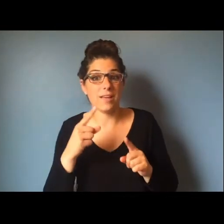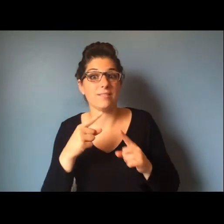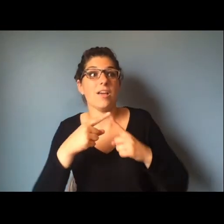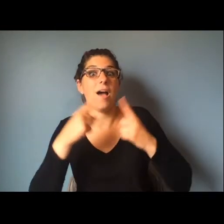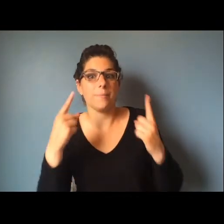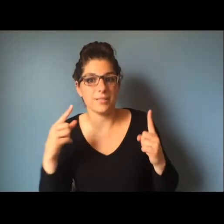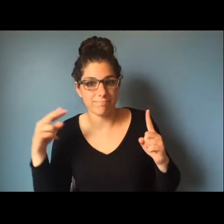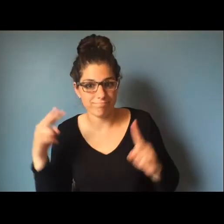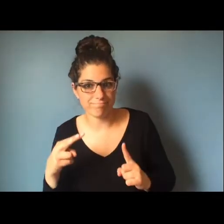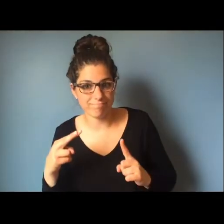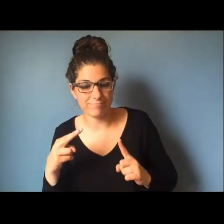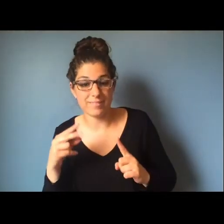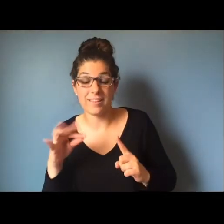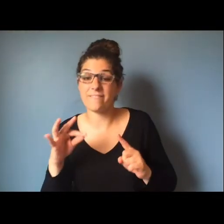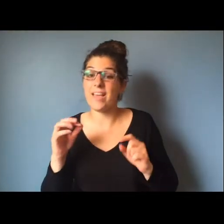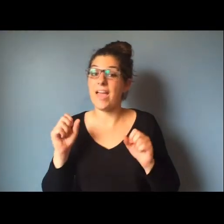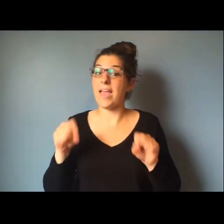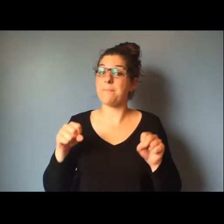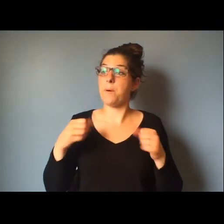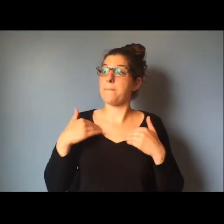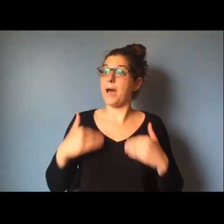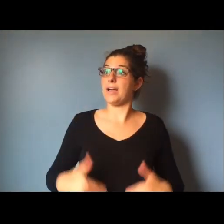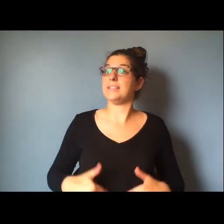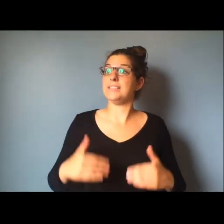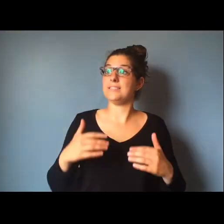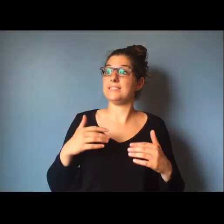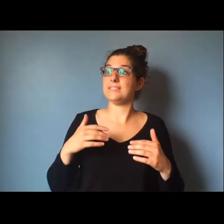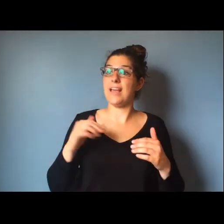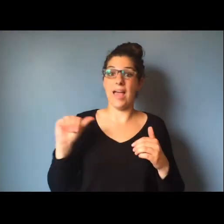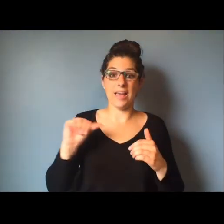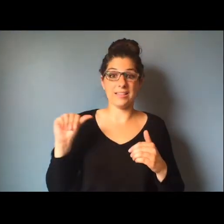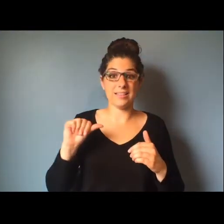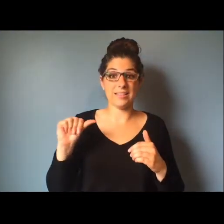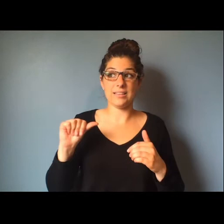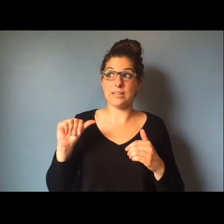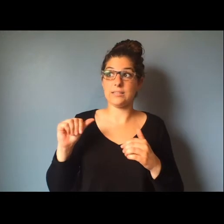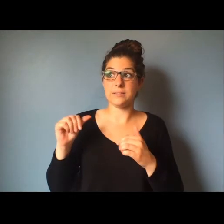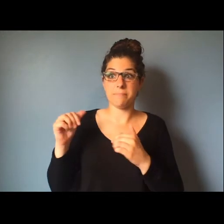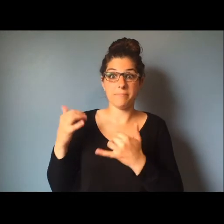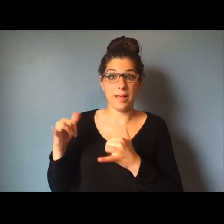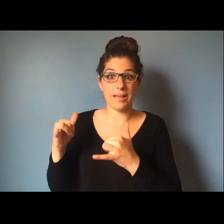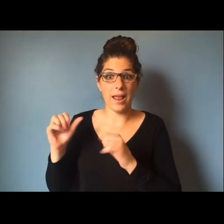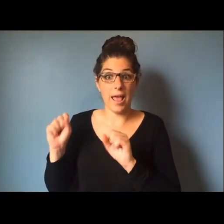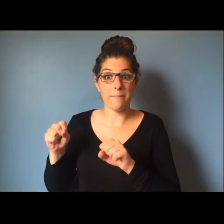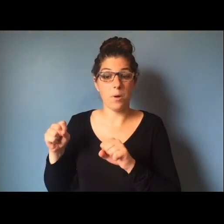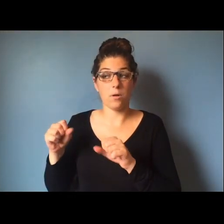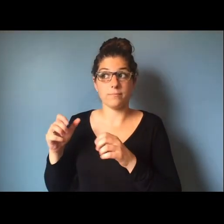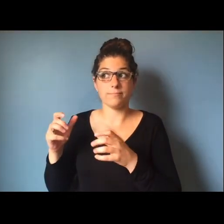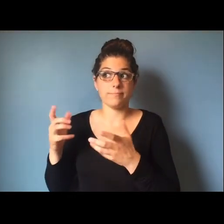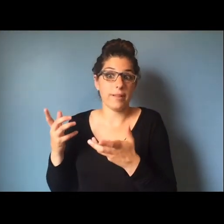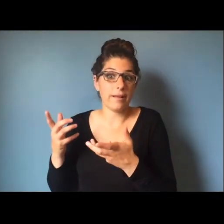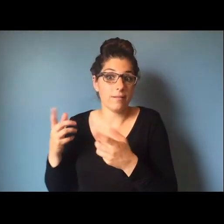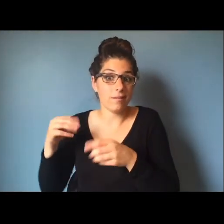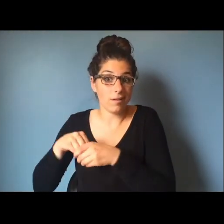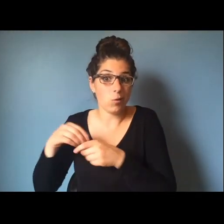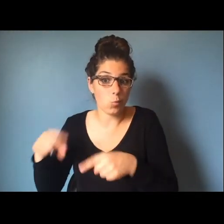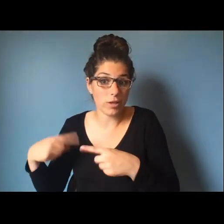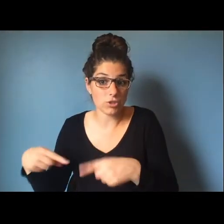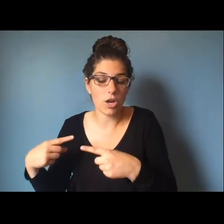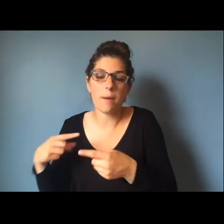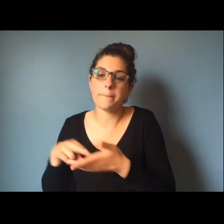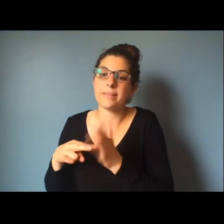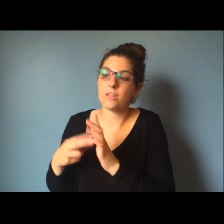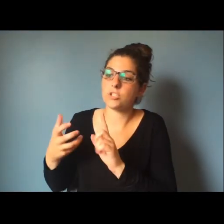argument where, if an able-bodied athlete is playing wheelchair basketball, they're taking away an opportunity for someone with a disability who can't play